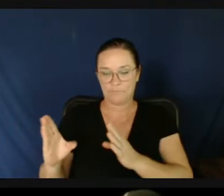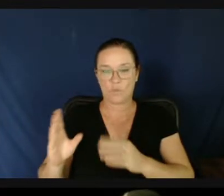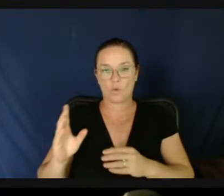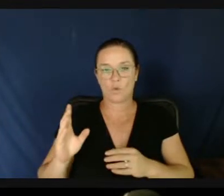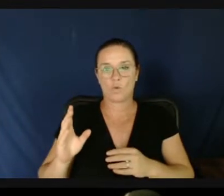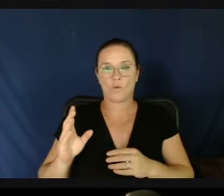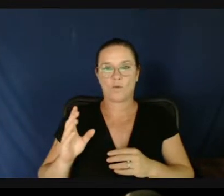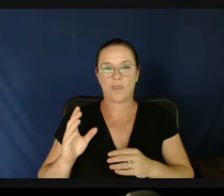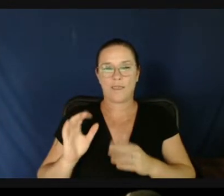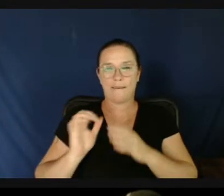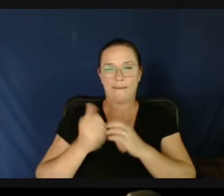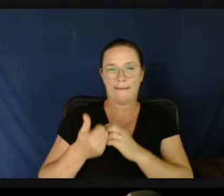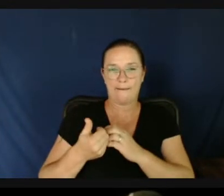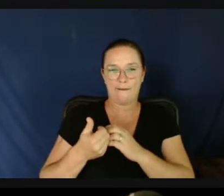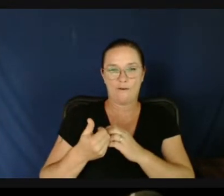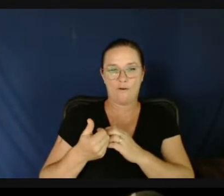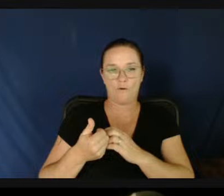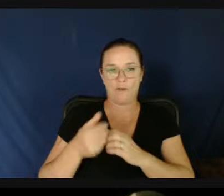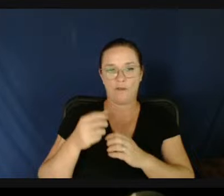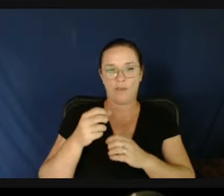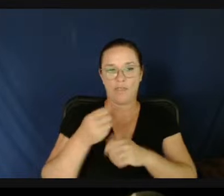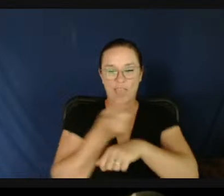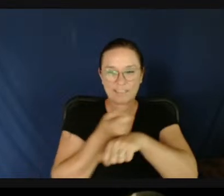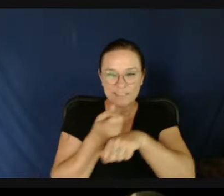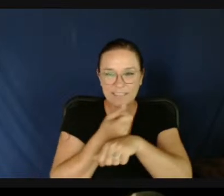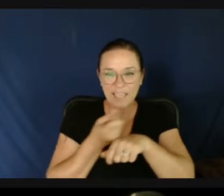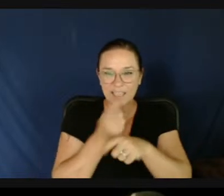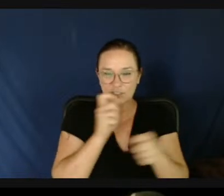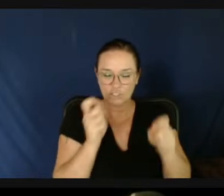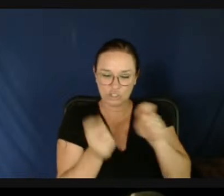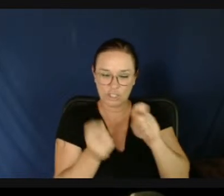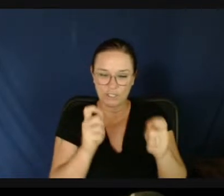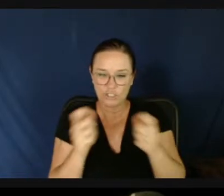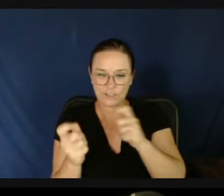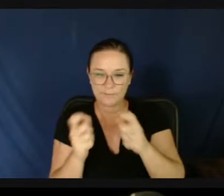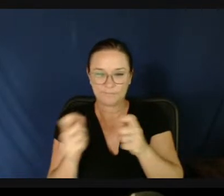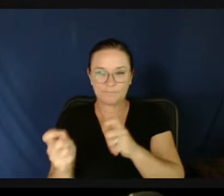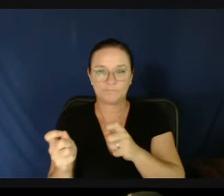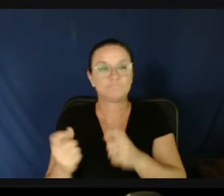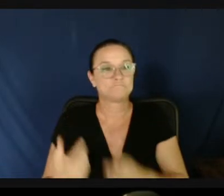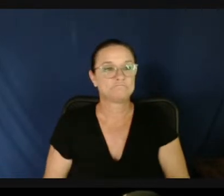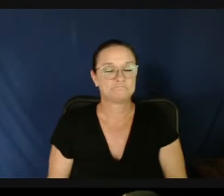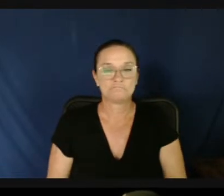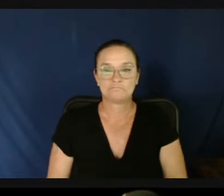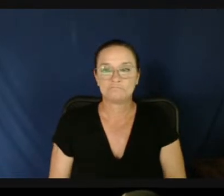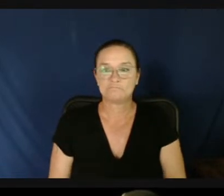character, the nature of how the sand's getting worked is changing, basically, is what they're going for there.